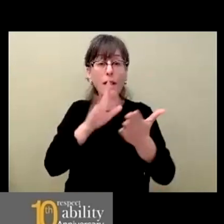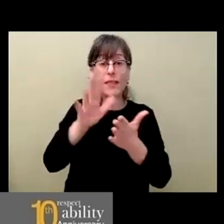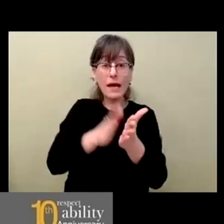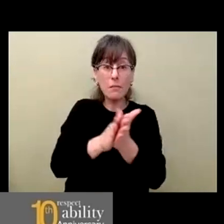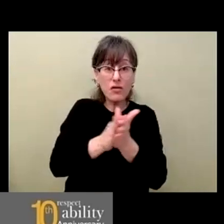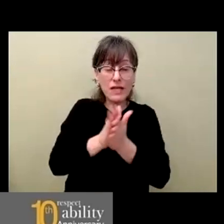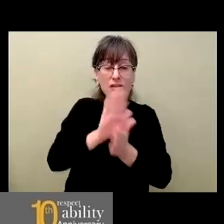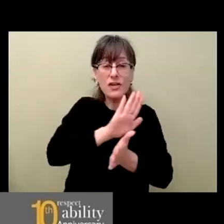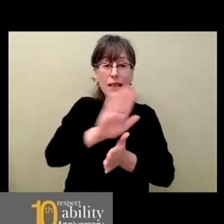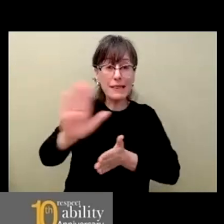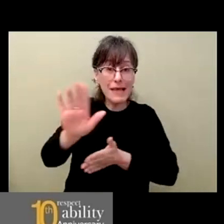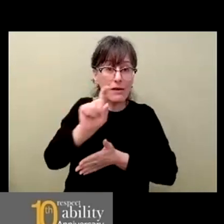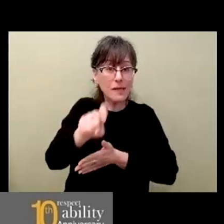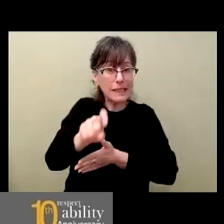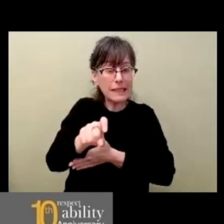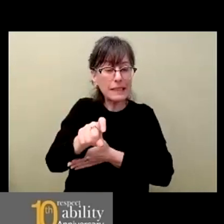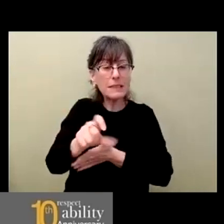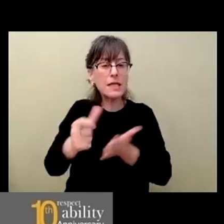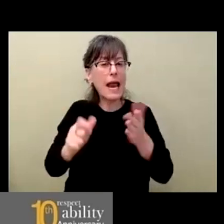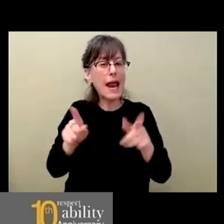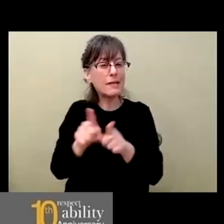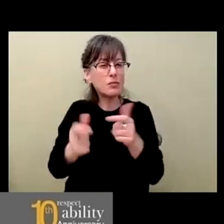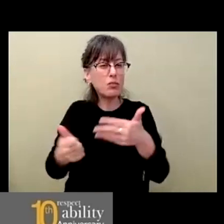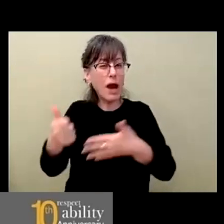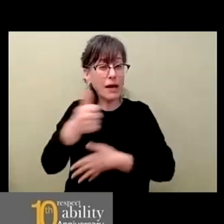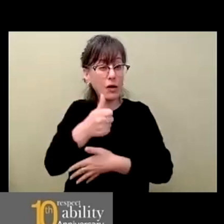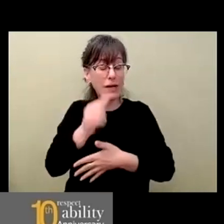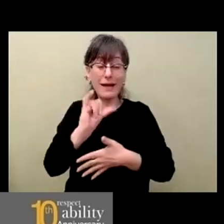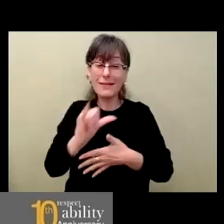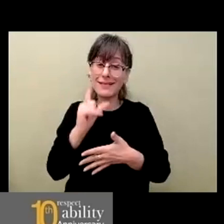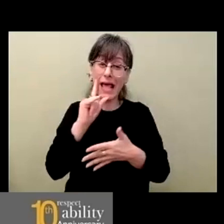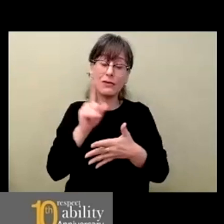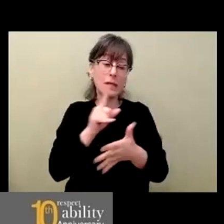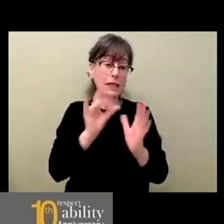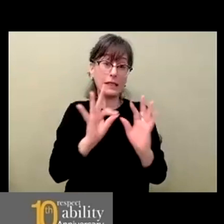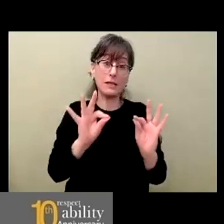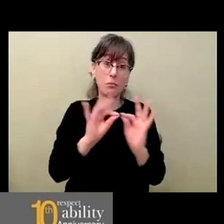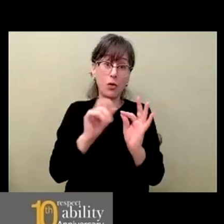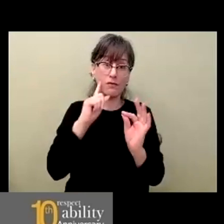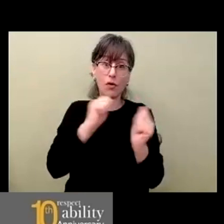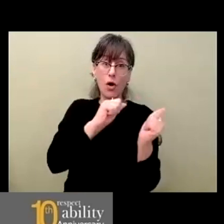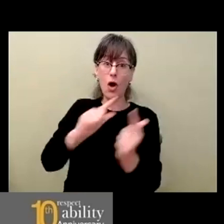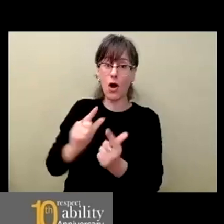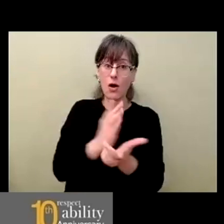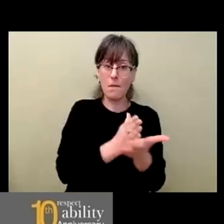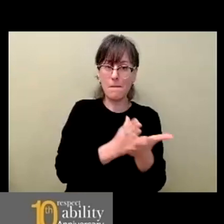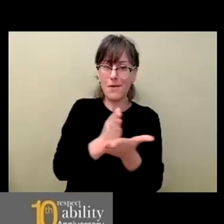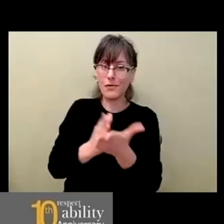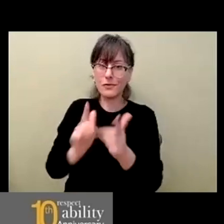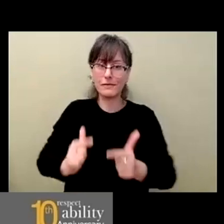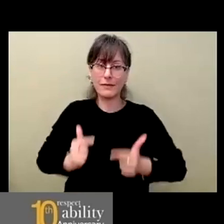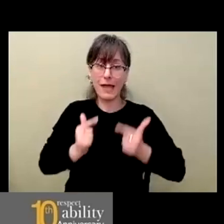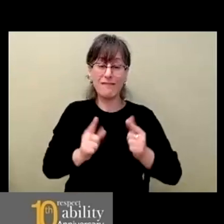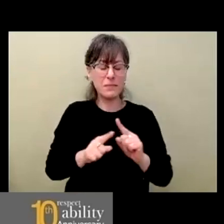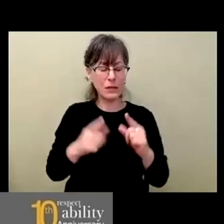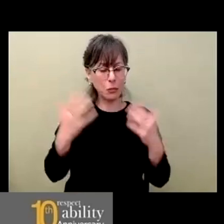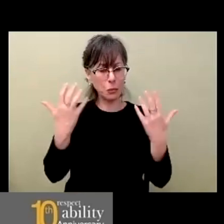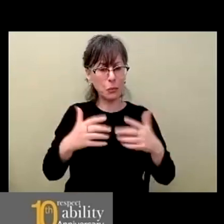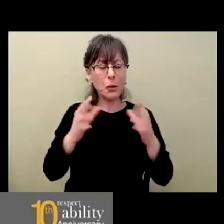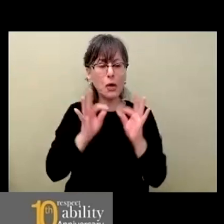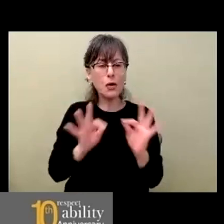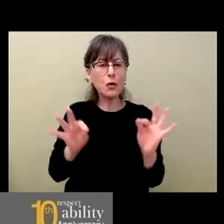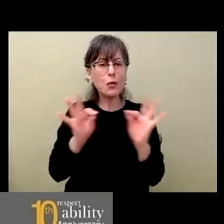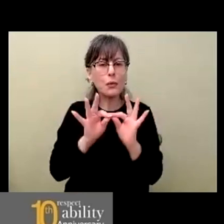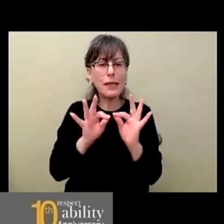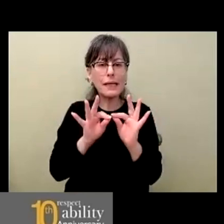needs are. And as important as that is in every part of life, it's critical when you're a